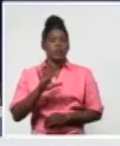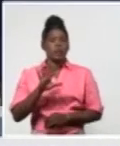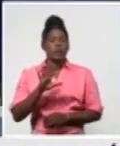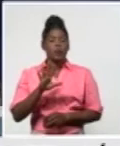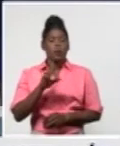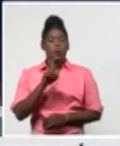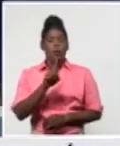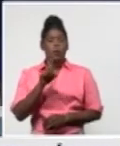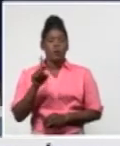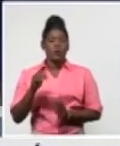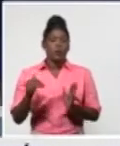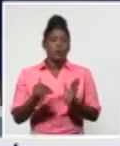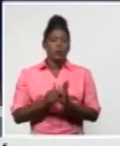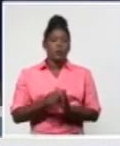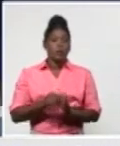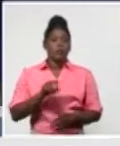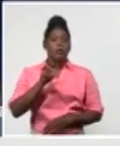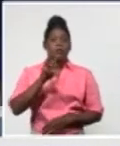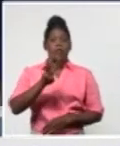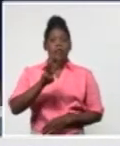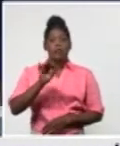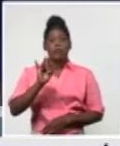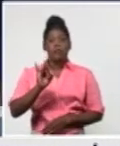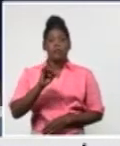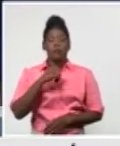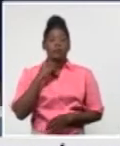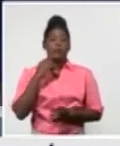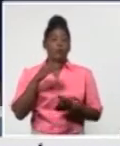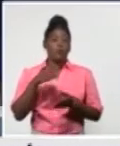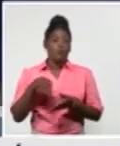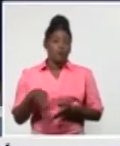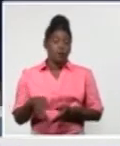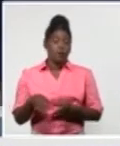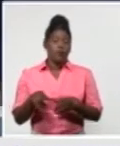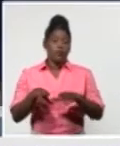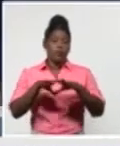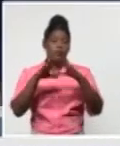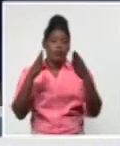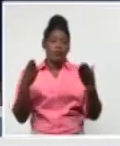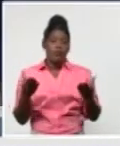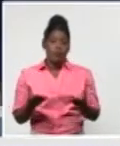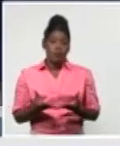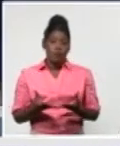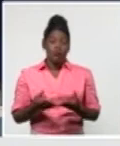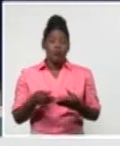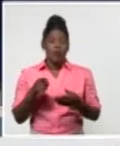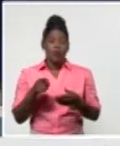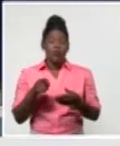512,037 fatalities, a very alarming number.